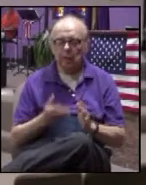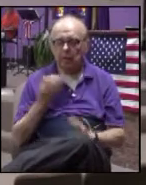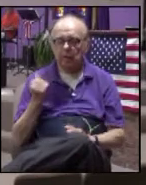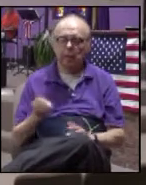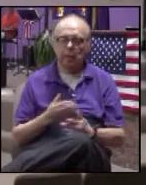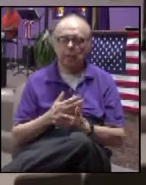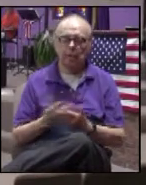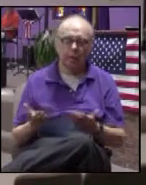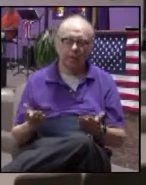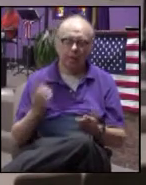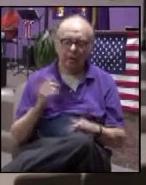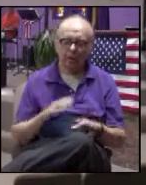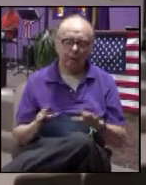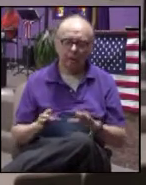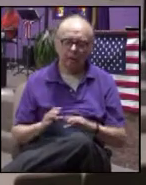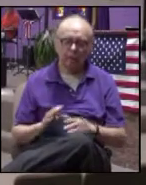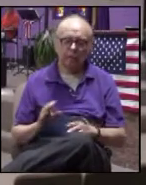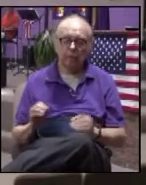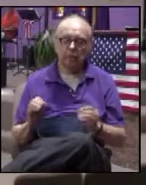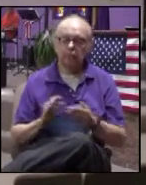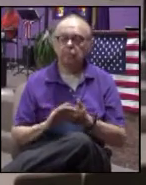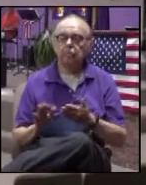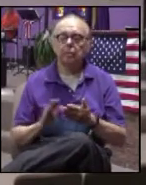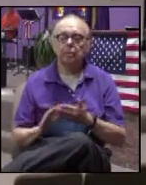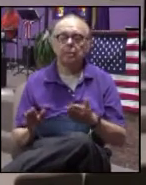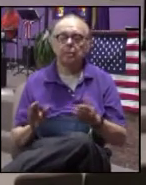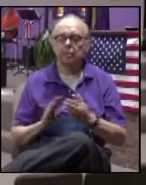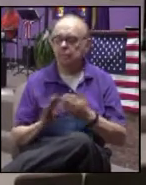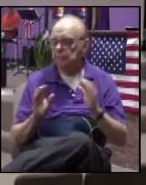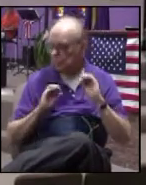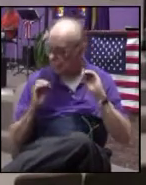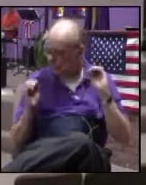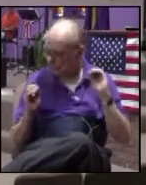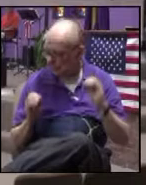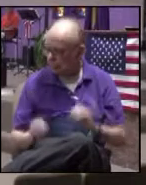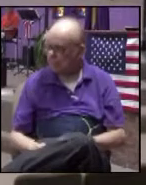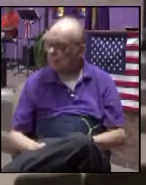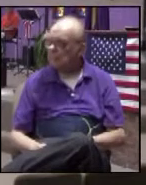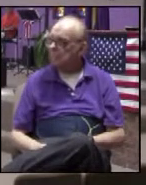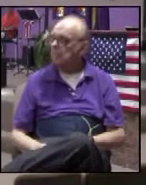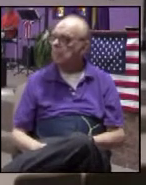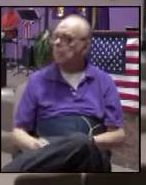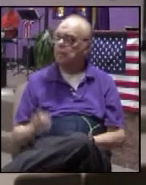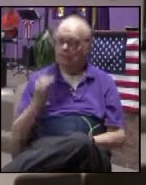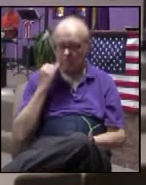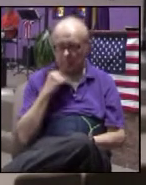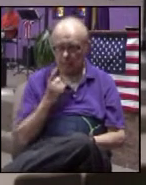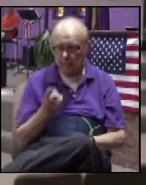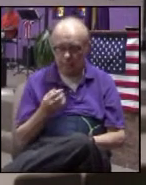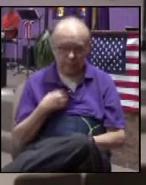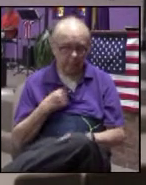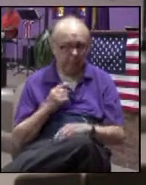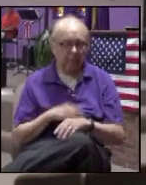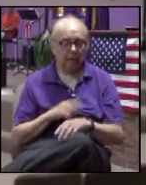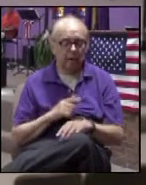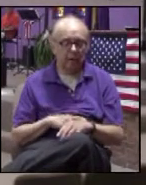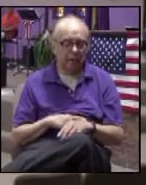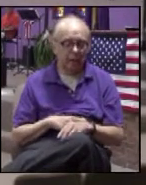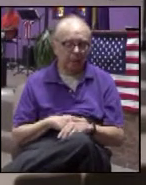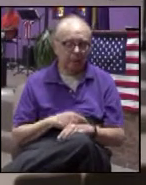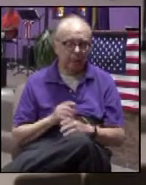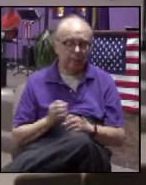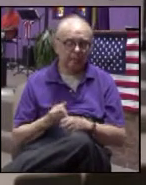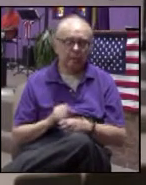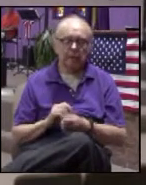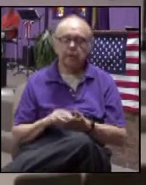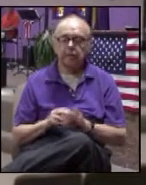things that you have to do. There's no excuse. There is no excuse. If you can say, I don't have the time, it means you're not making the time.